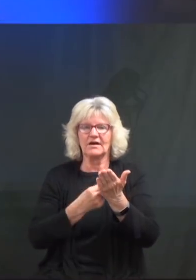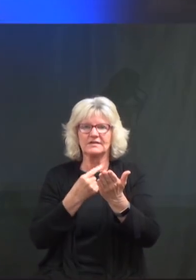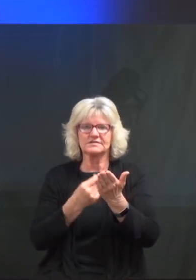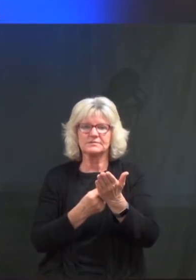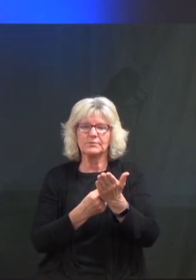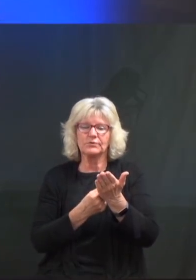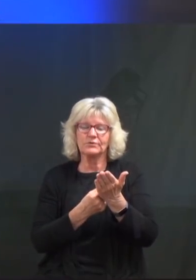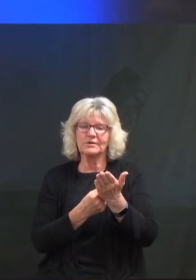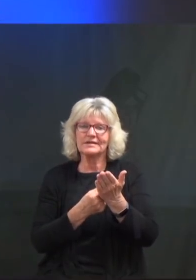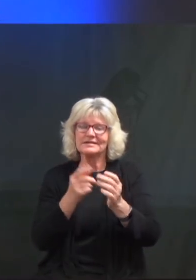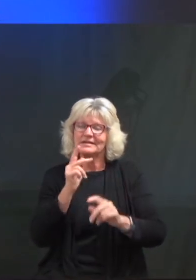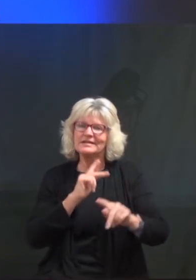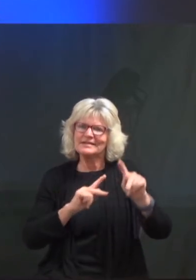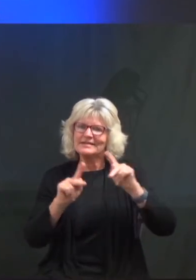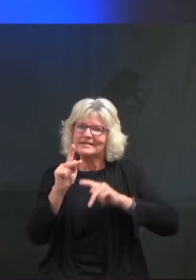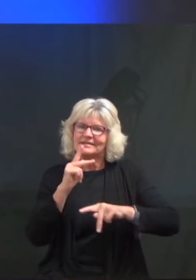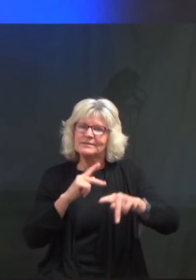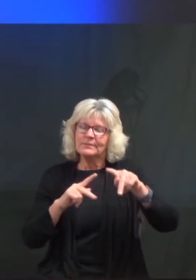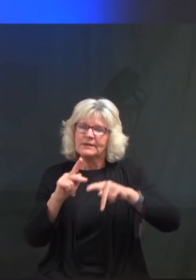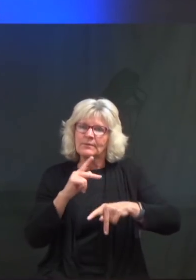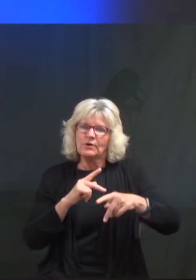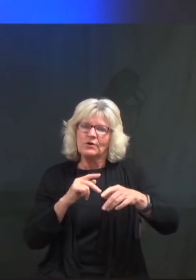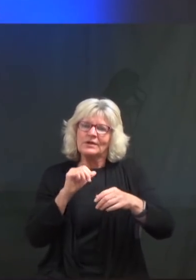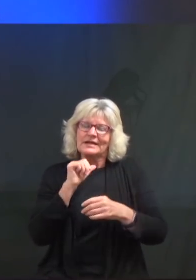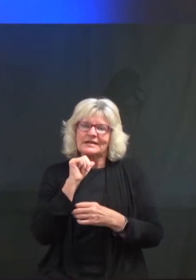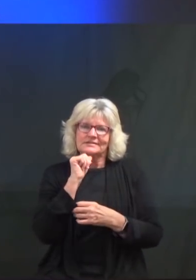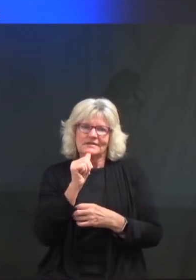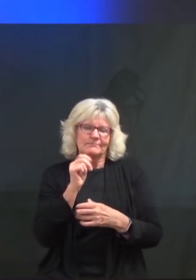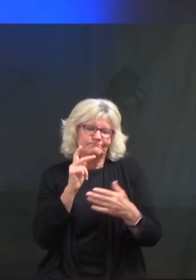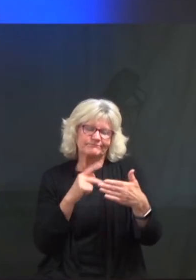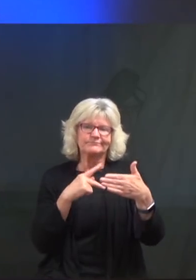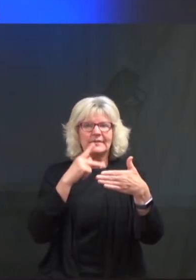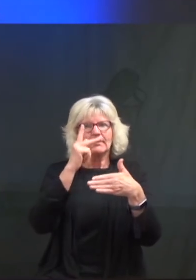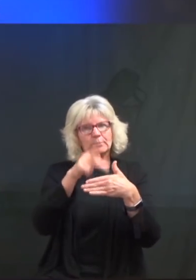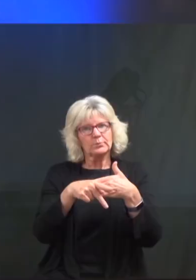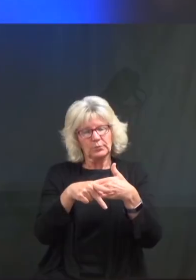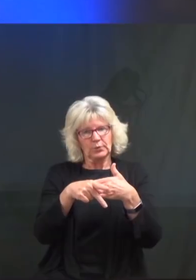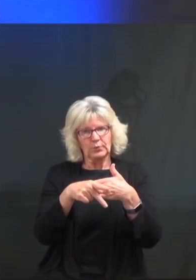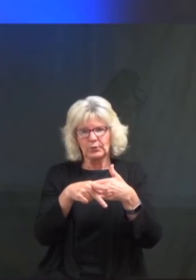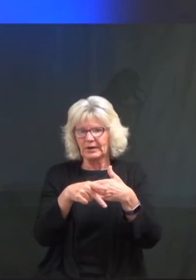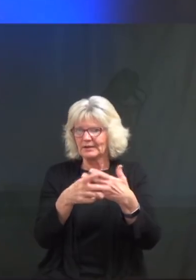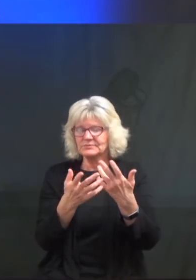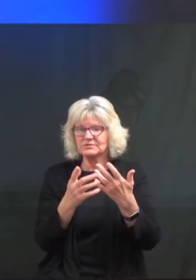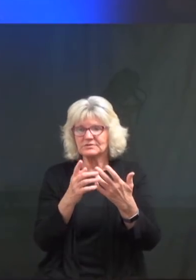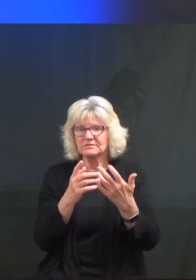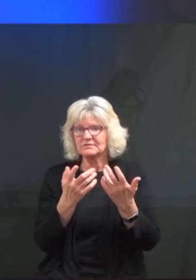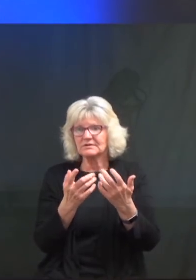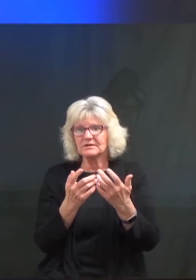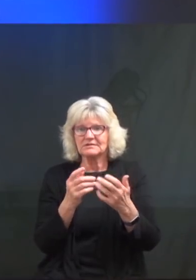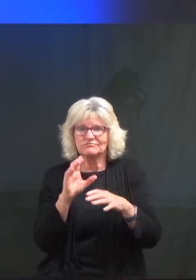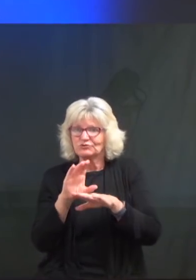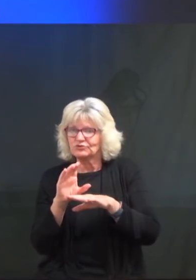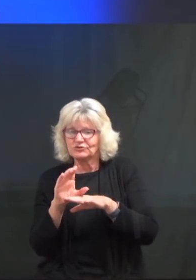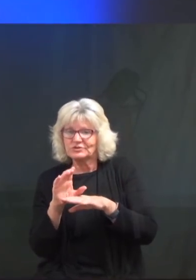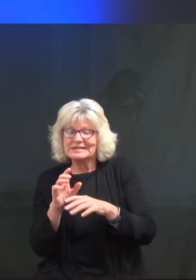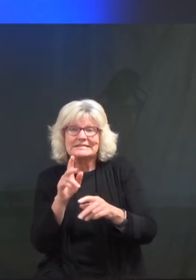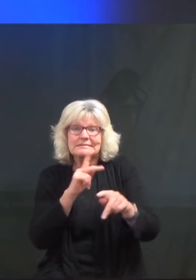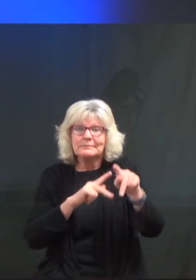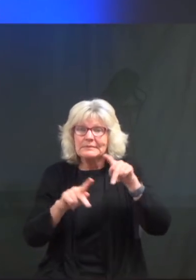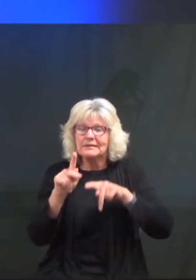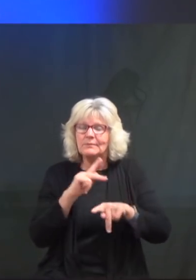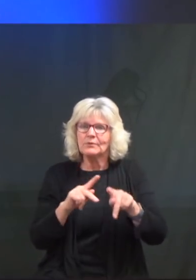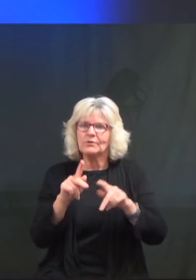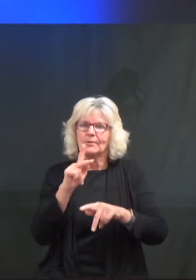about people. It's not about programs. It's not what do we do. It's not even about the churches. It's about people. The people is what make up